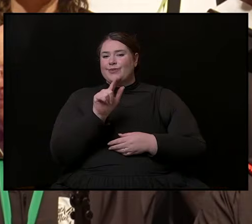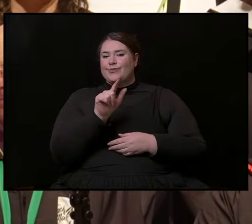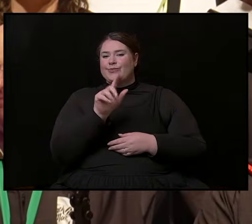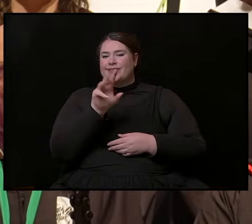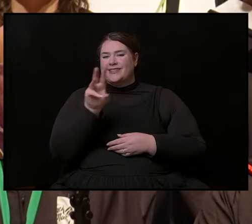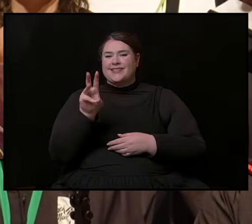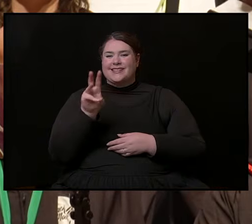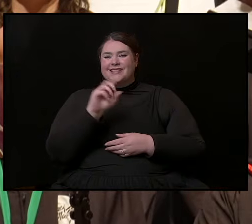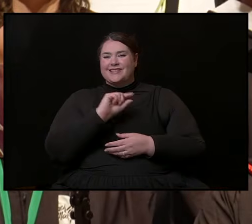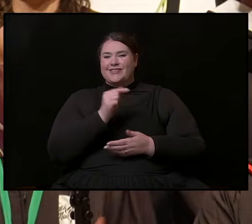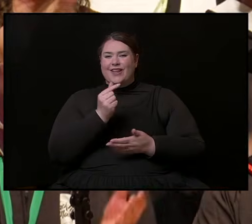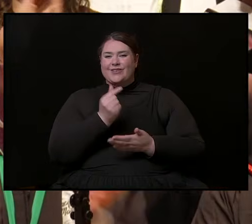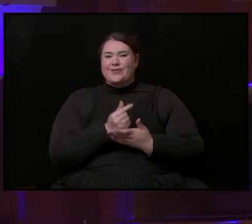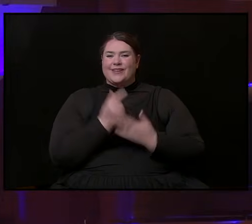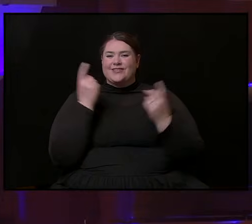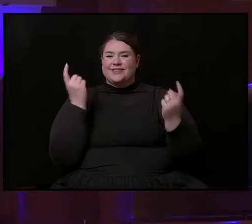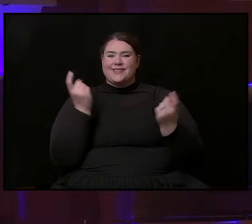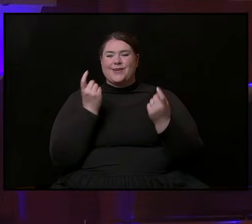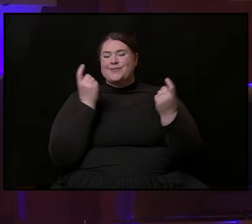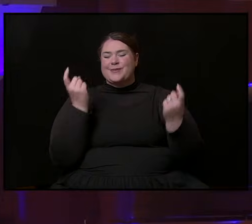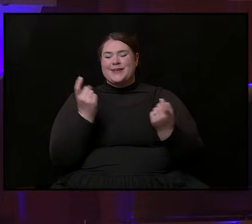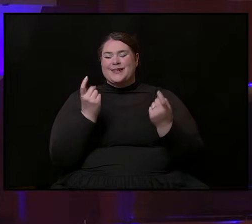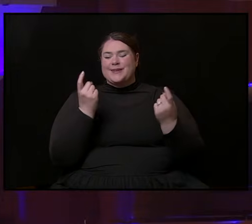2026 commencement ceremony.